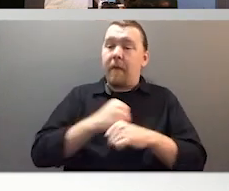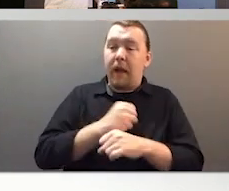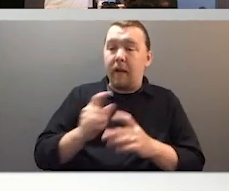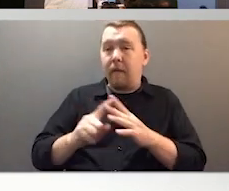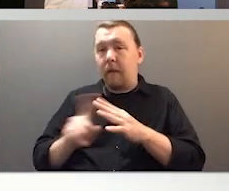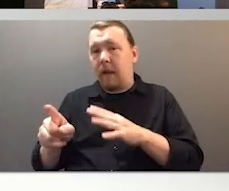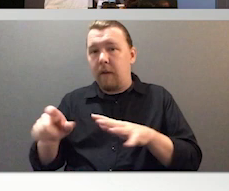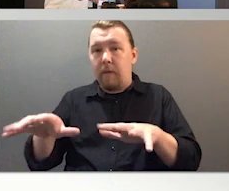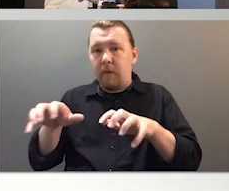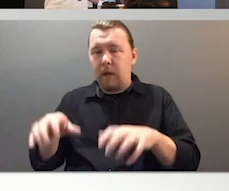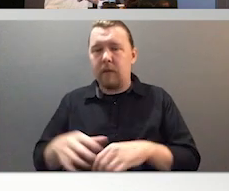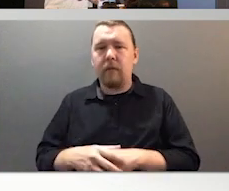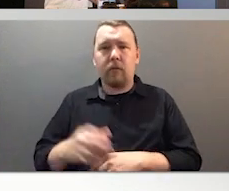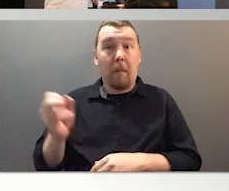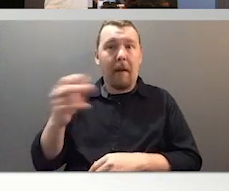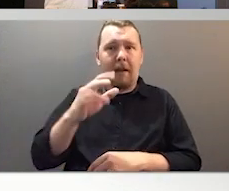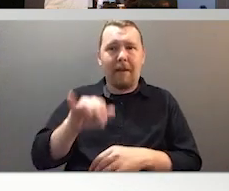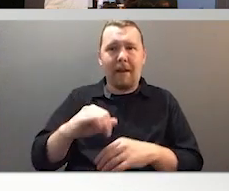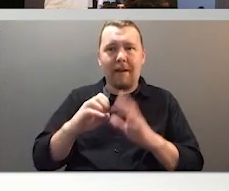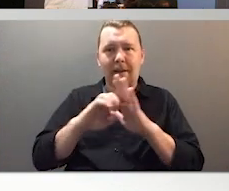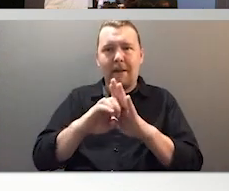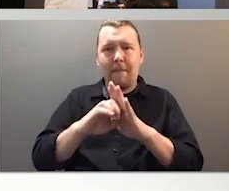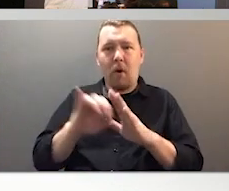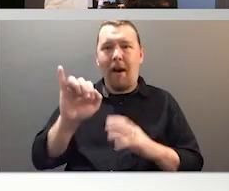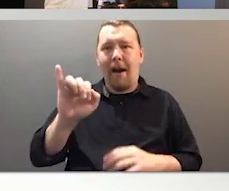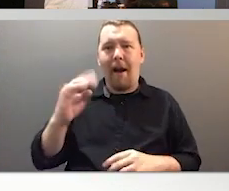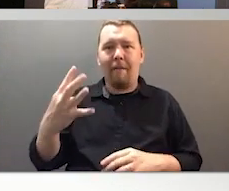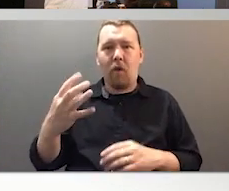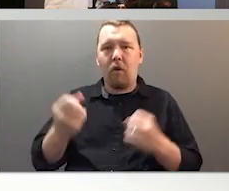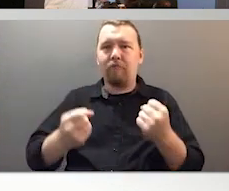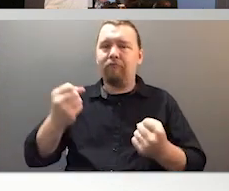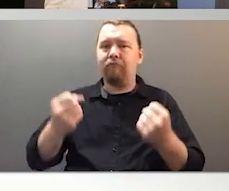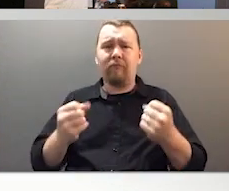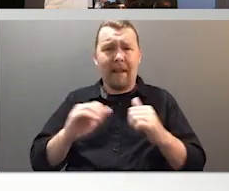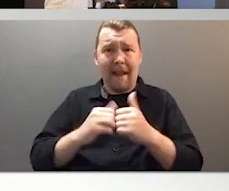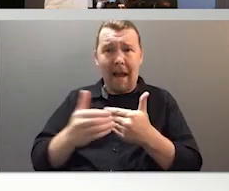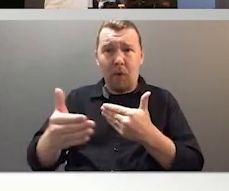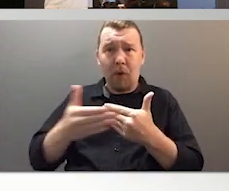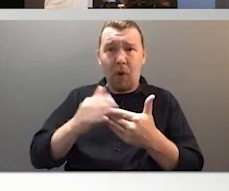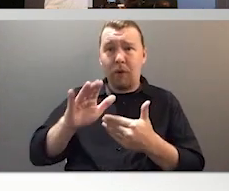example on like I-4. How close was your lion?